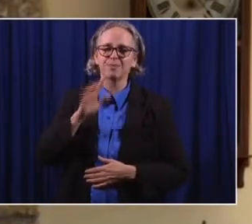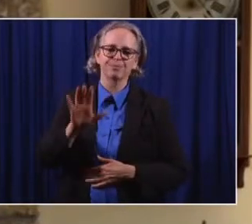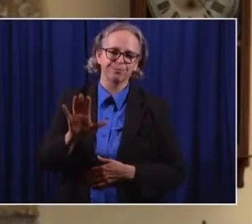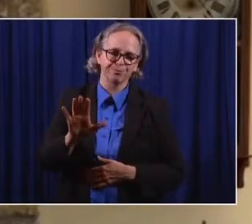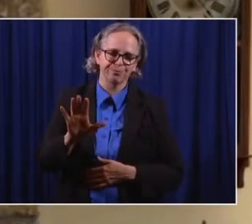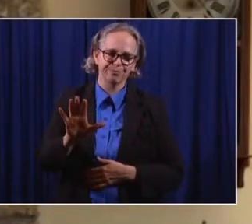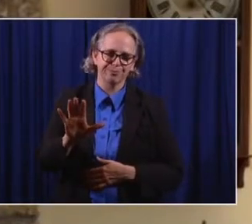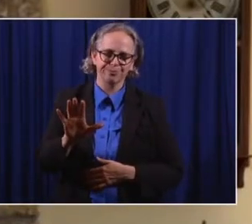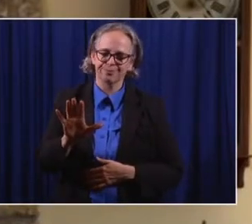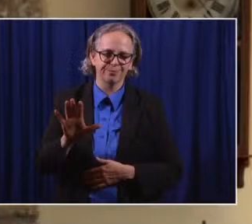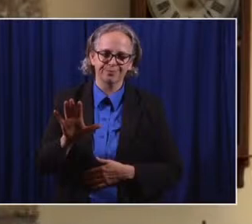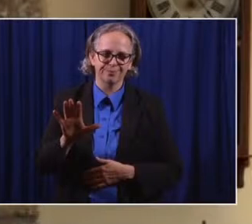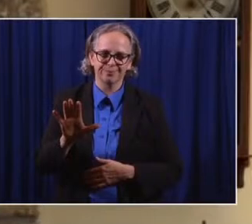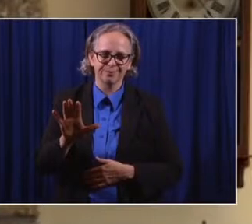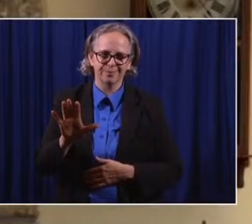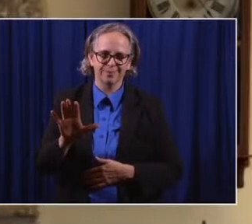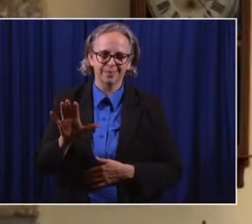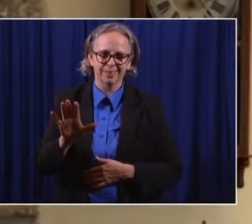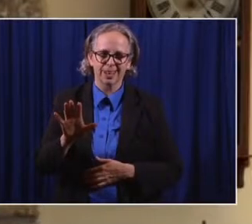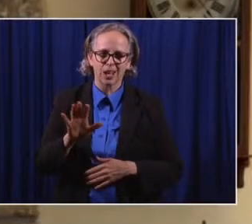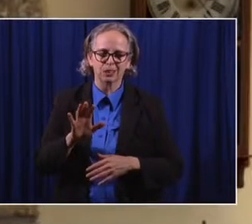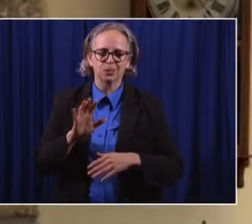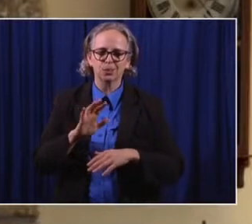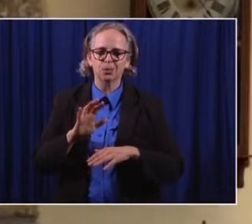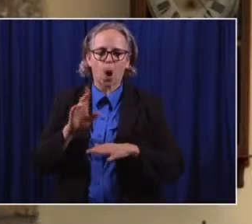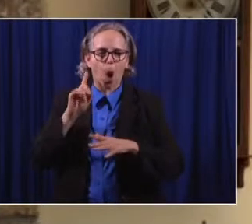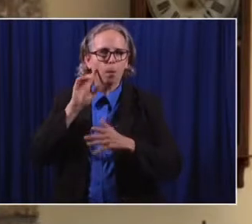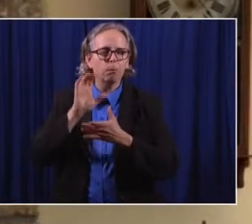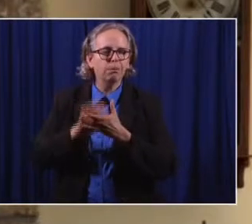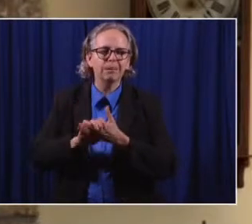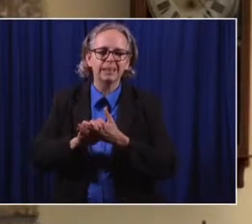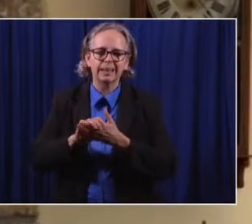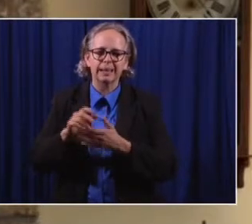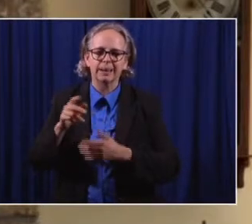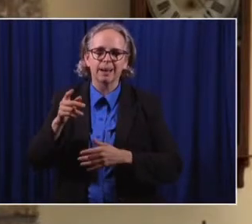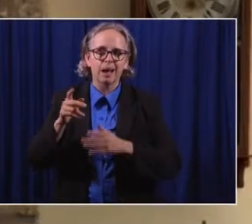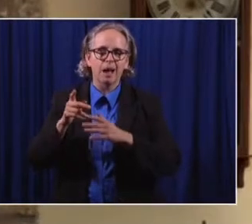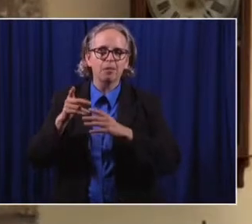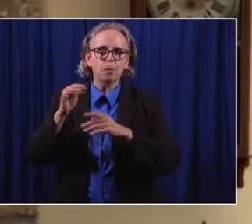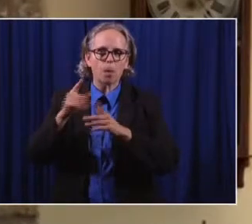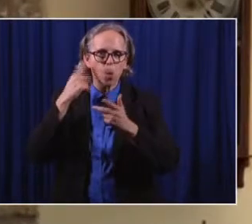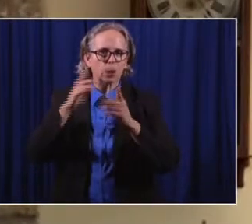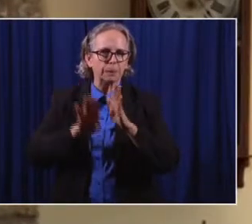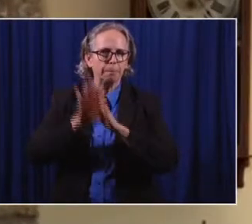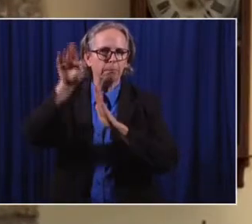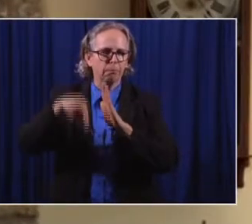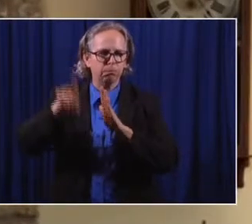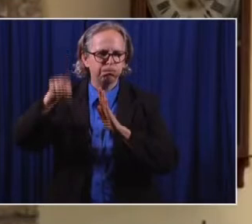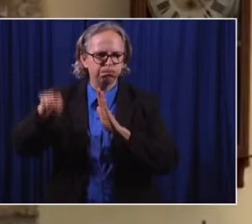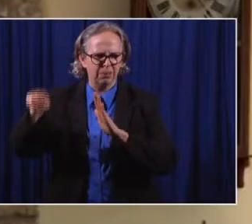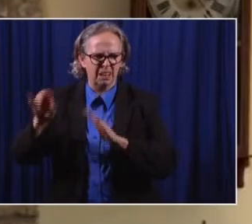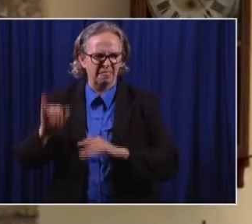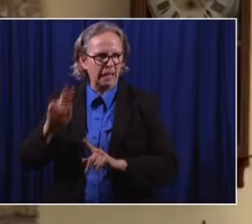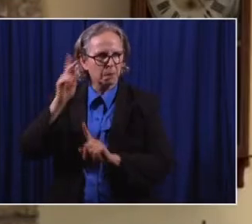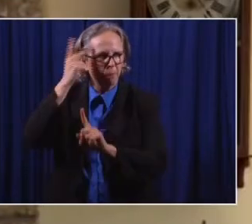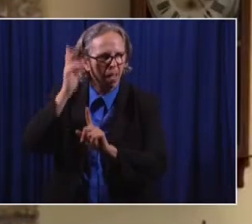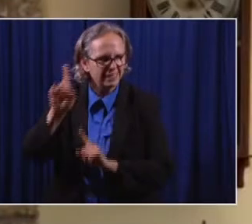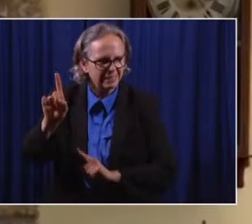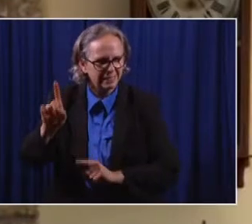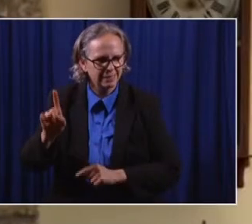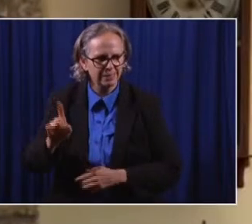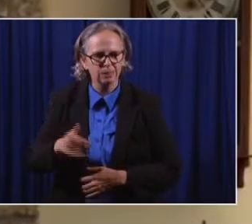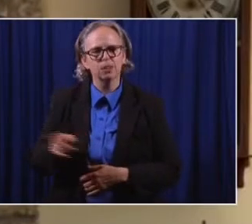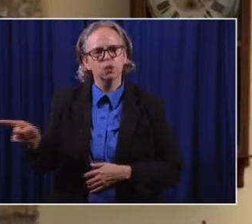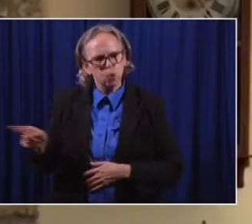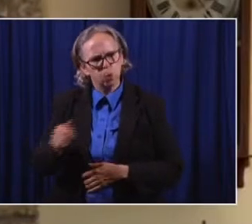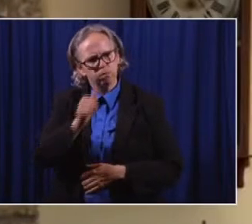don't get too high, don't get too low. If you're in politics, you just do the best you can, and you move on. That's